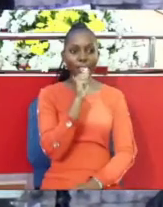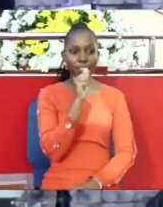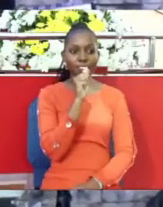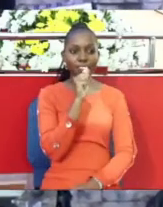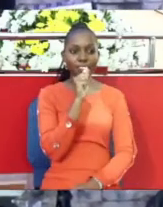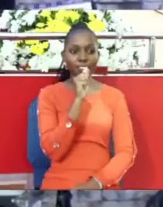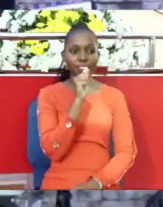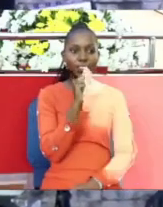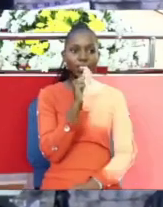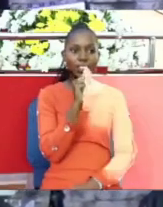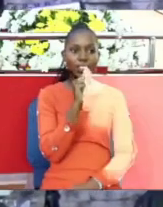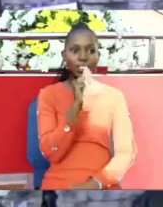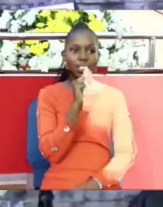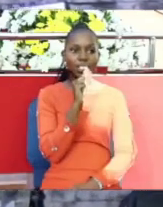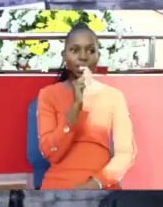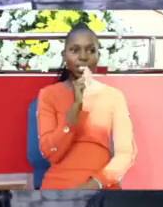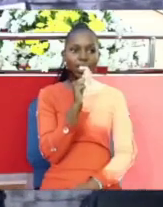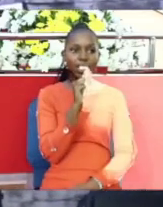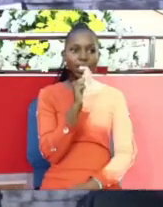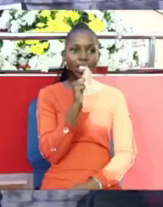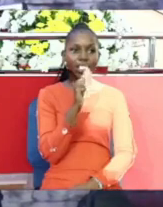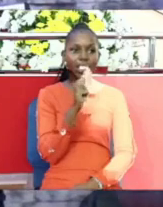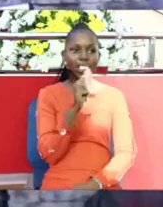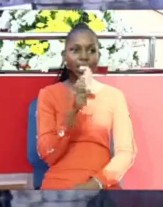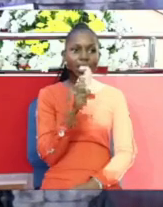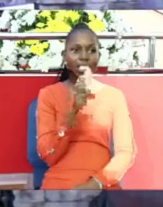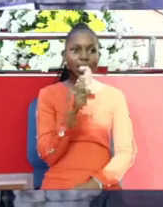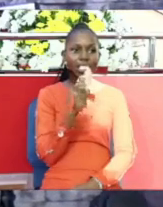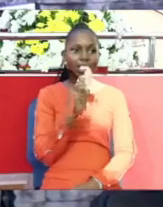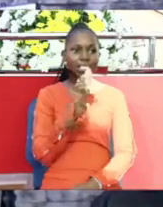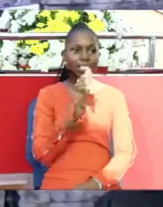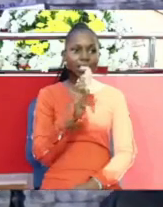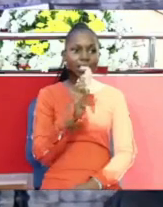nilikuwa katika haya mataifa, where unless somebody tells you, I want to treat